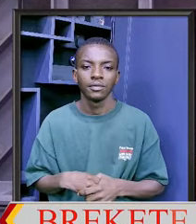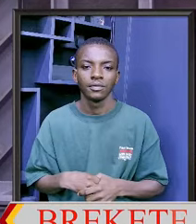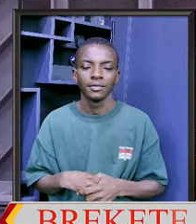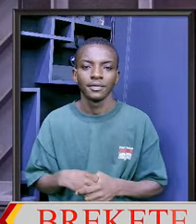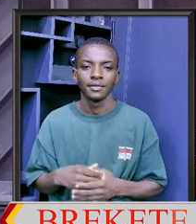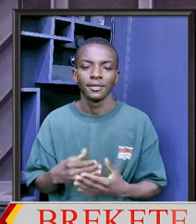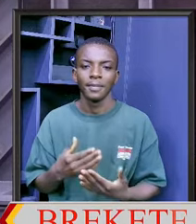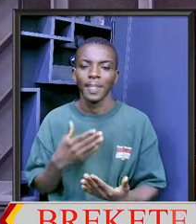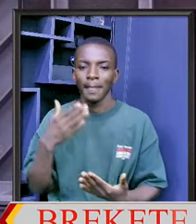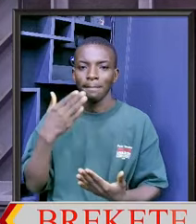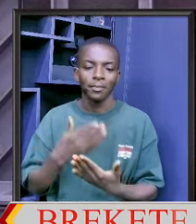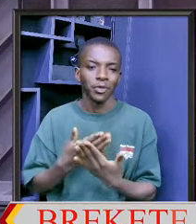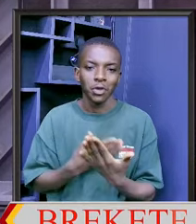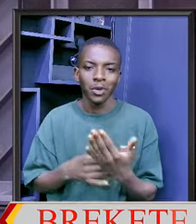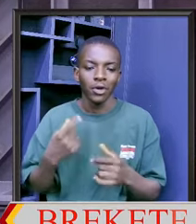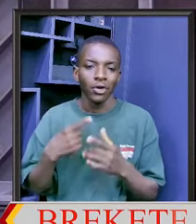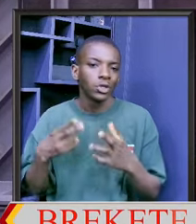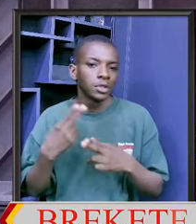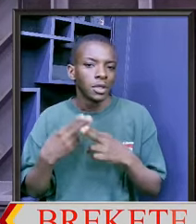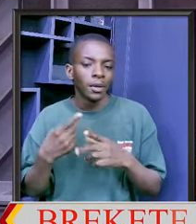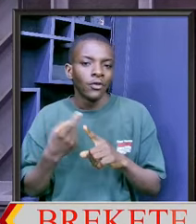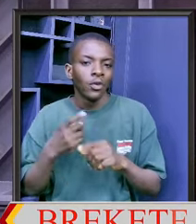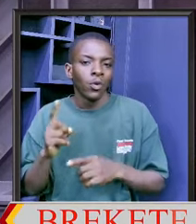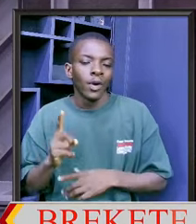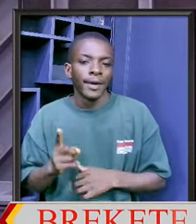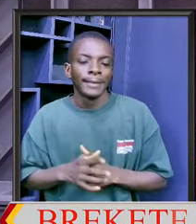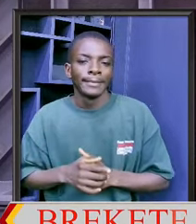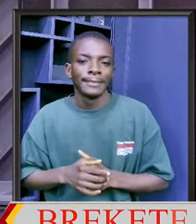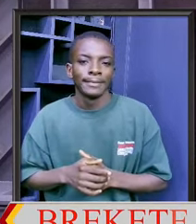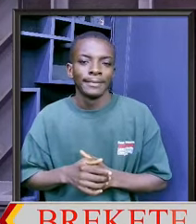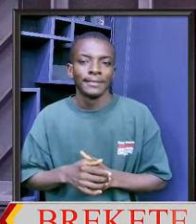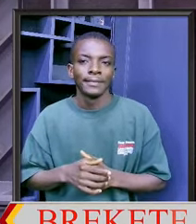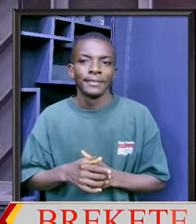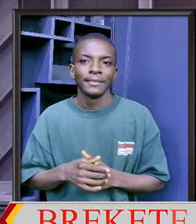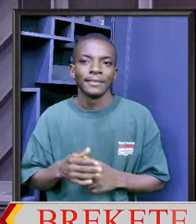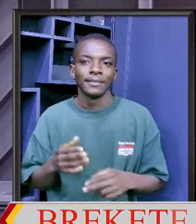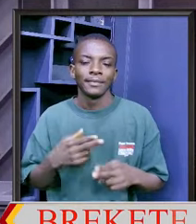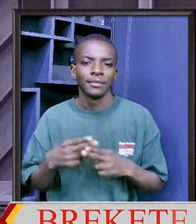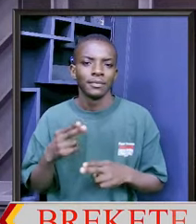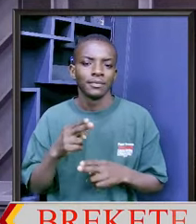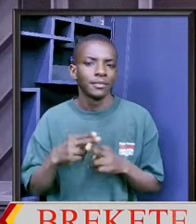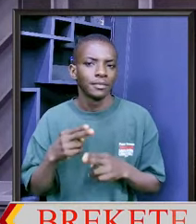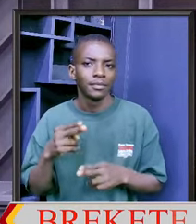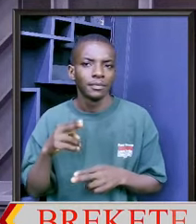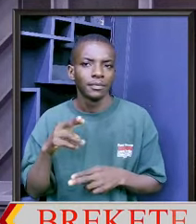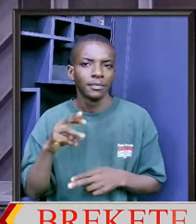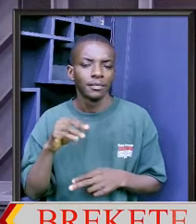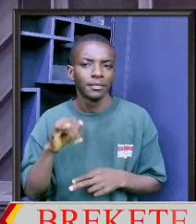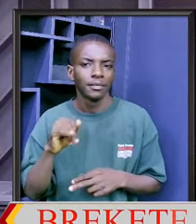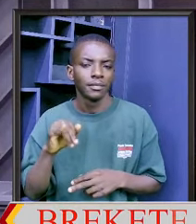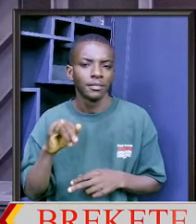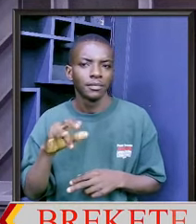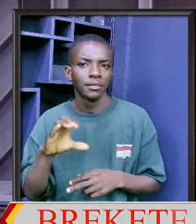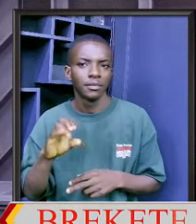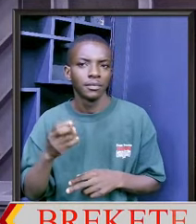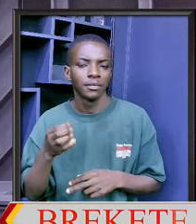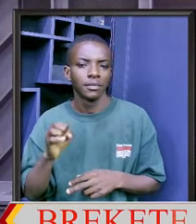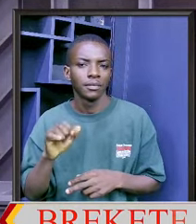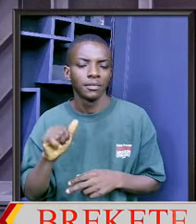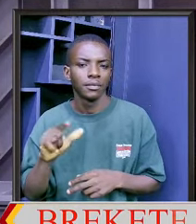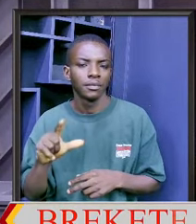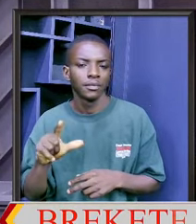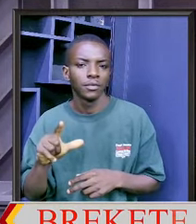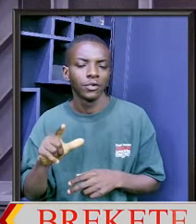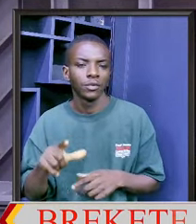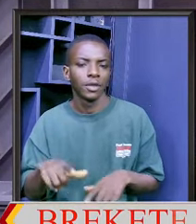Good morning, sir. What is your name? Where are you coming from? Hi, my name is Michael. I come from West Coast,